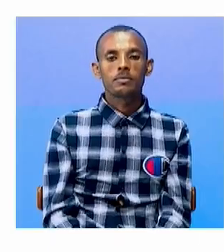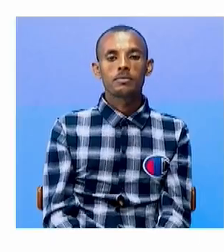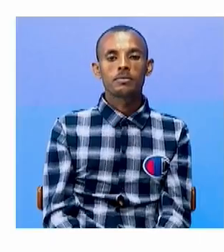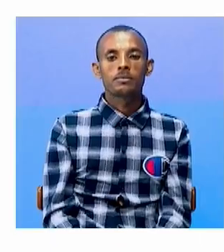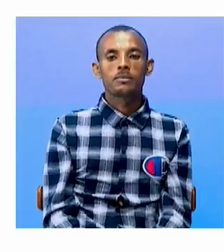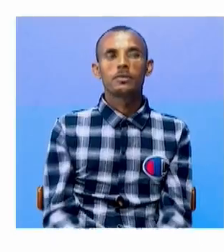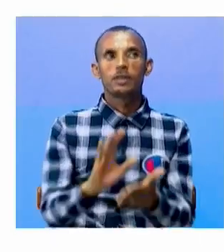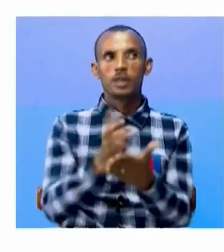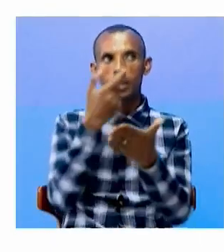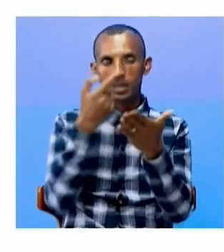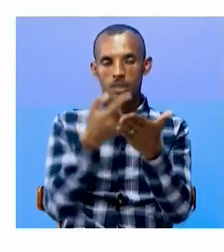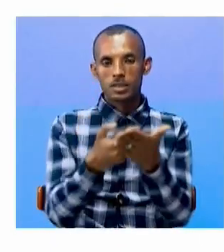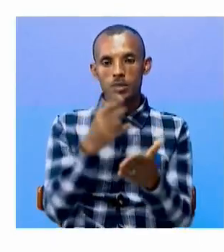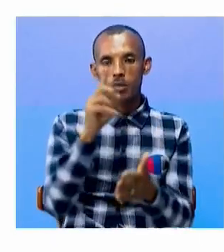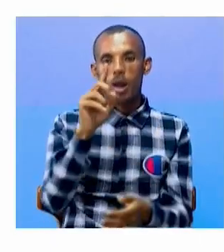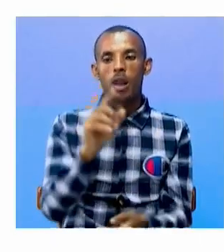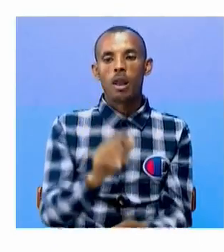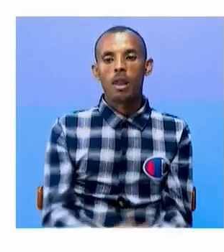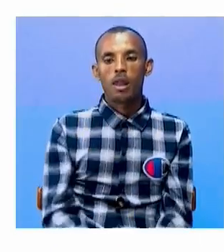Take this one.